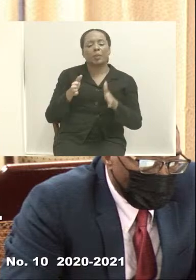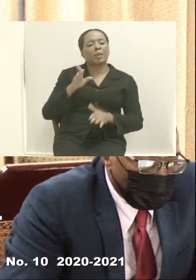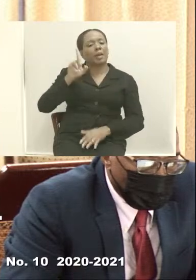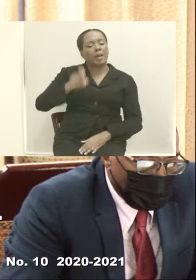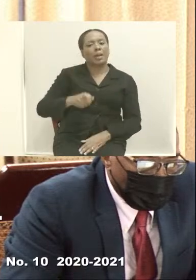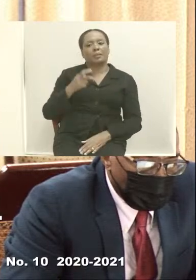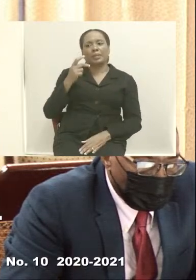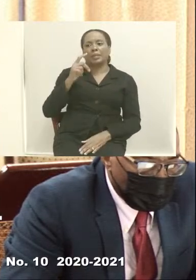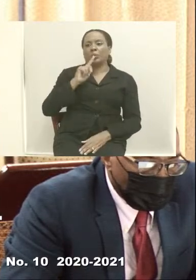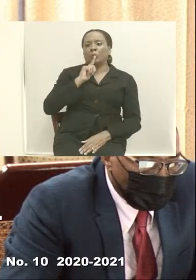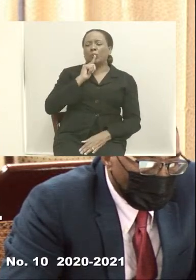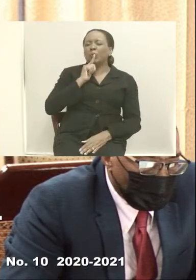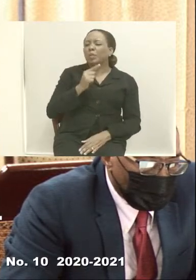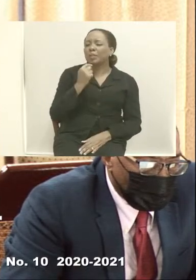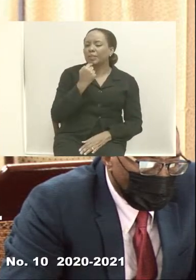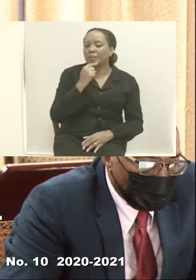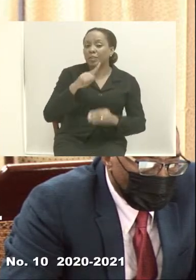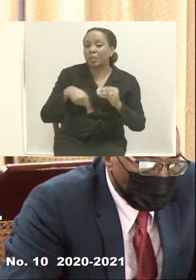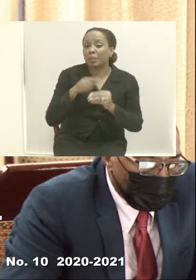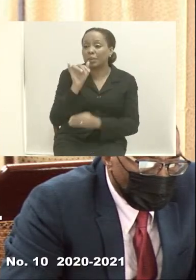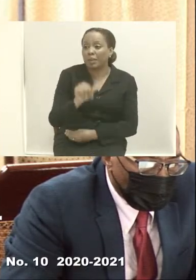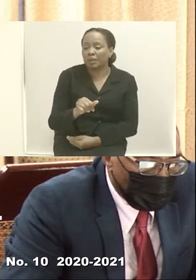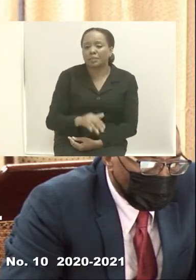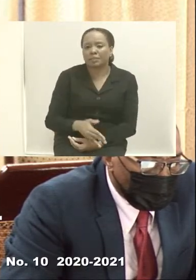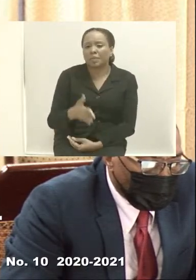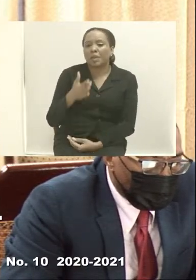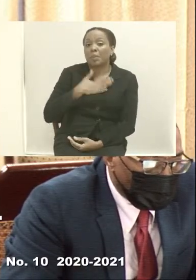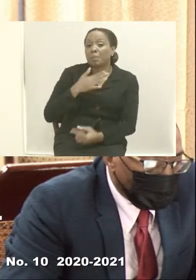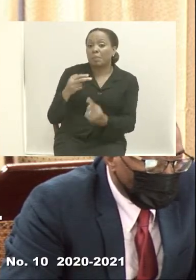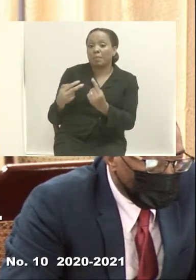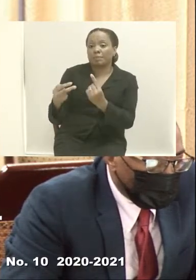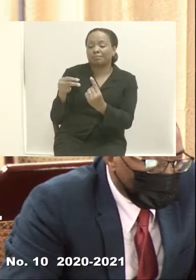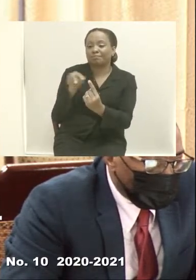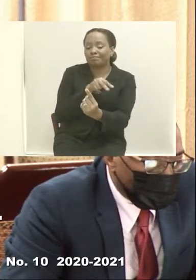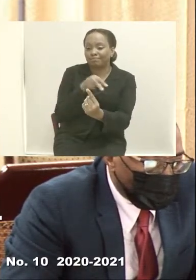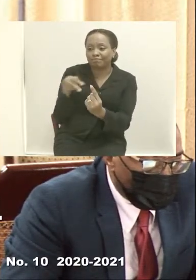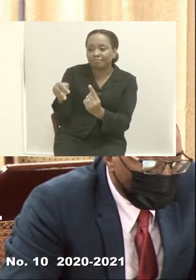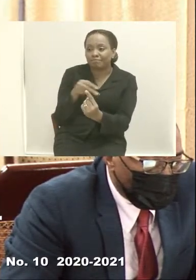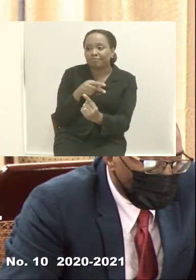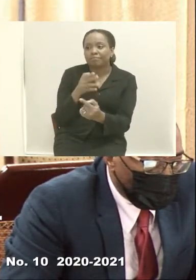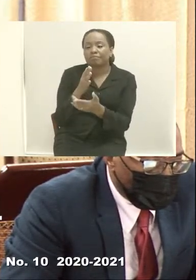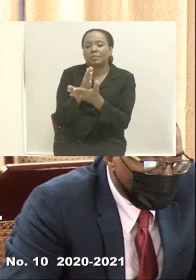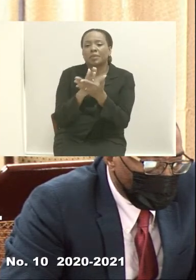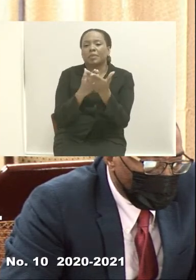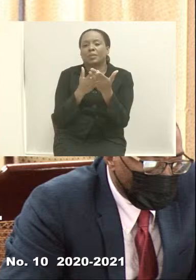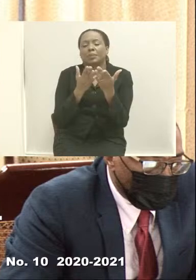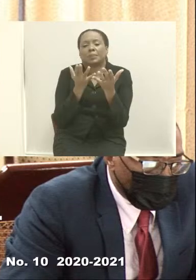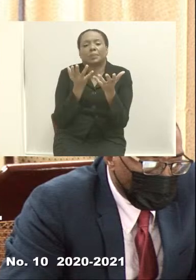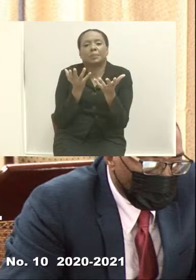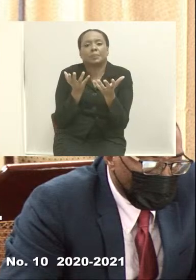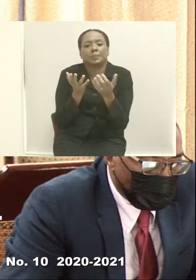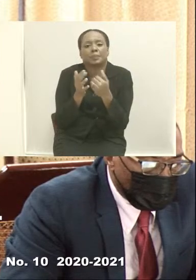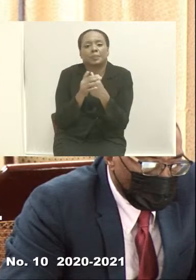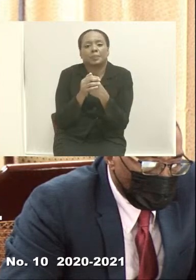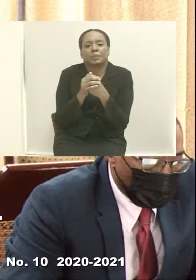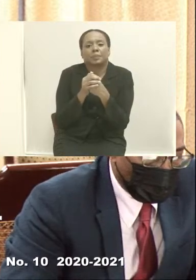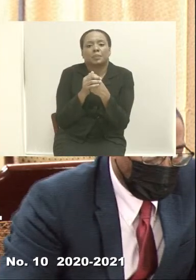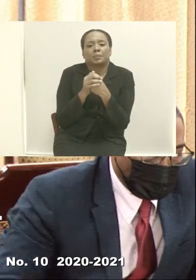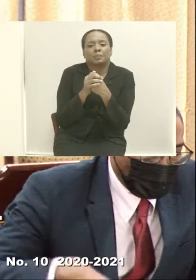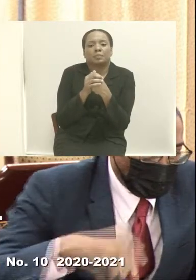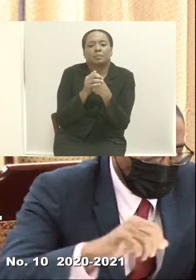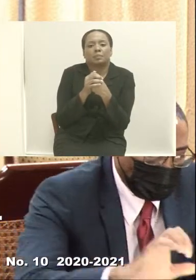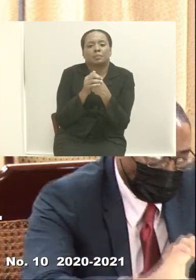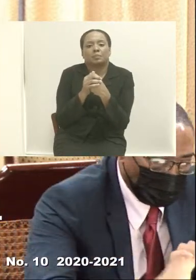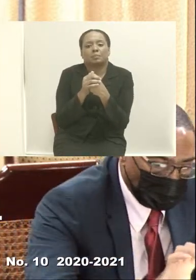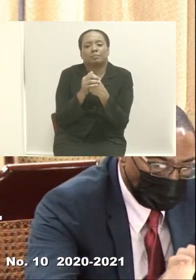Now, Madam Chair, it is my view that there are some tensions existing with respect to the energy sector, and especially when